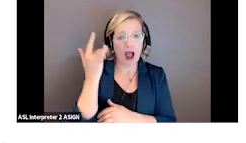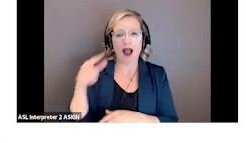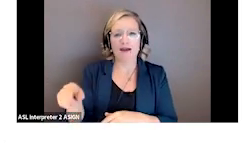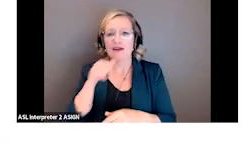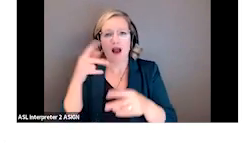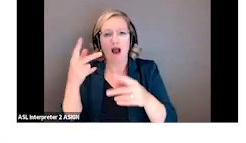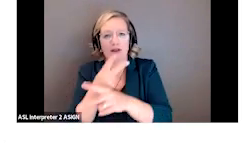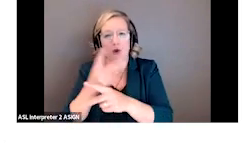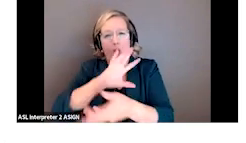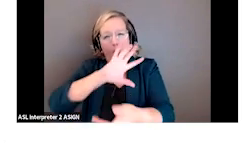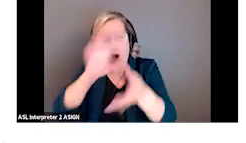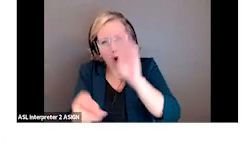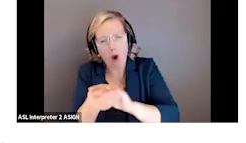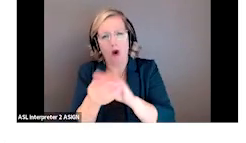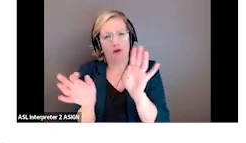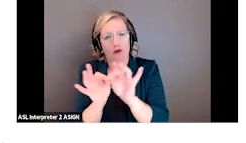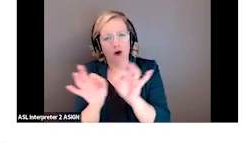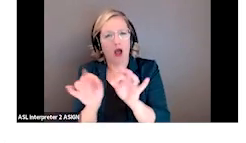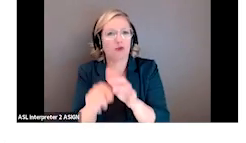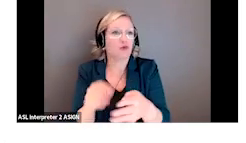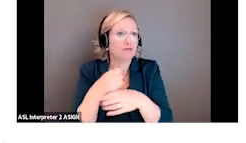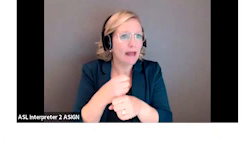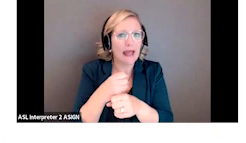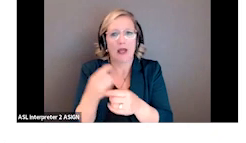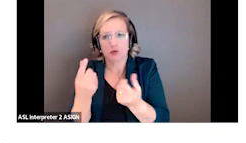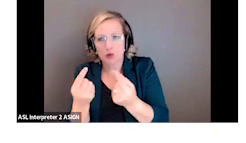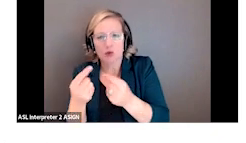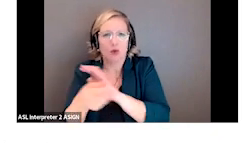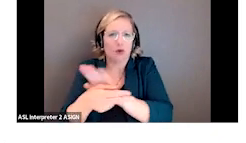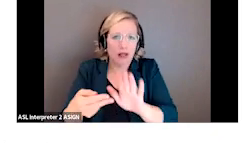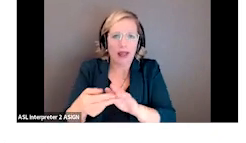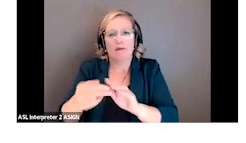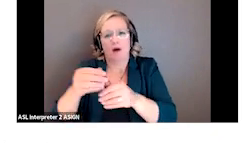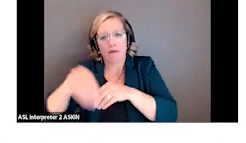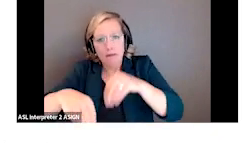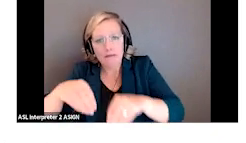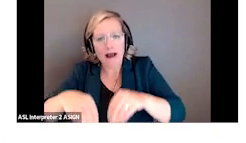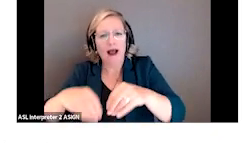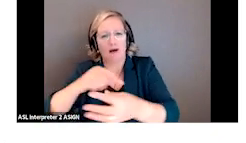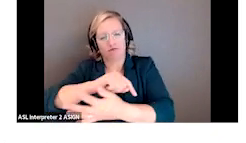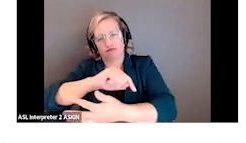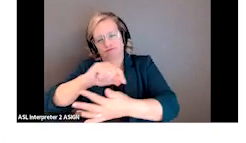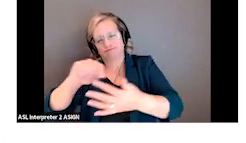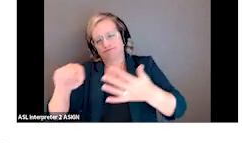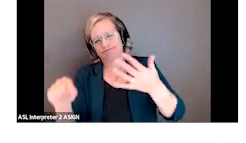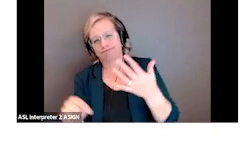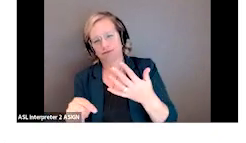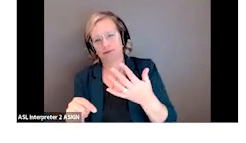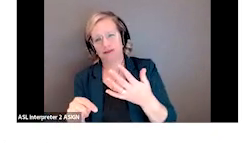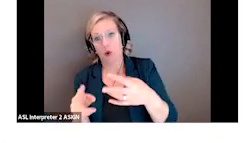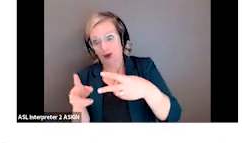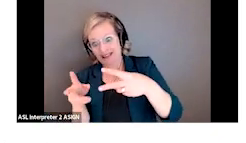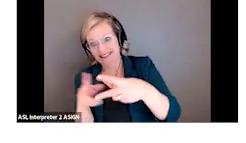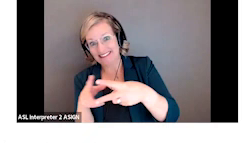what have you. But the worst part is they didn't know. And so it's important that we know our fees, we know our cost of goods, and we